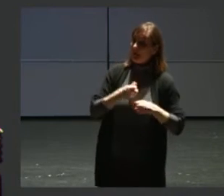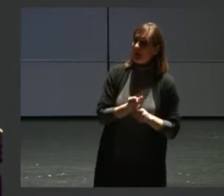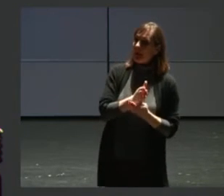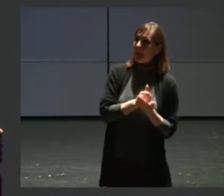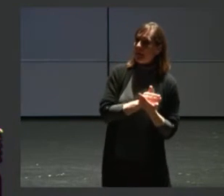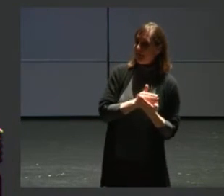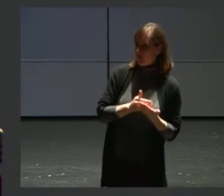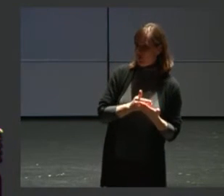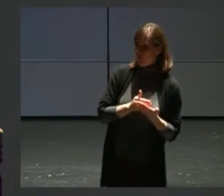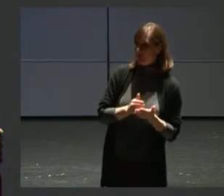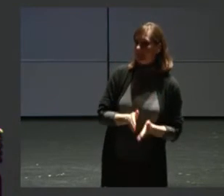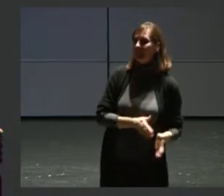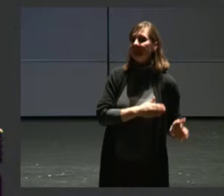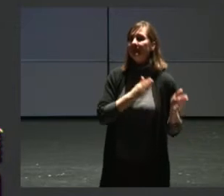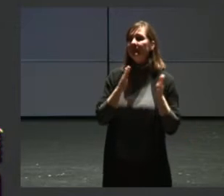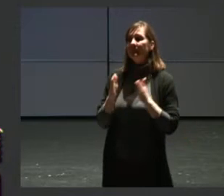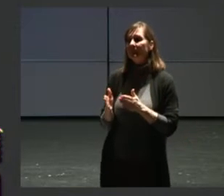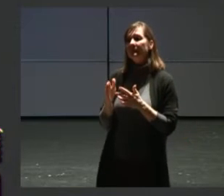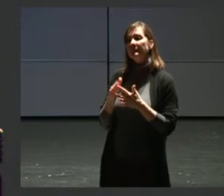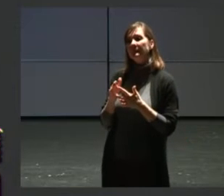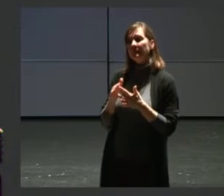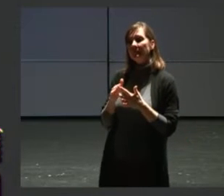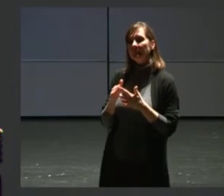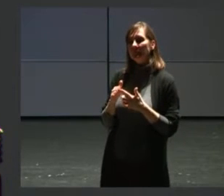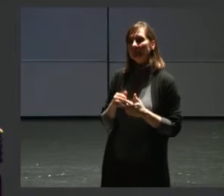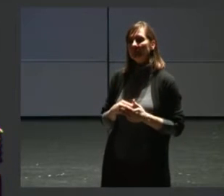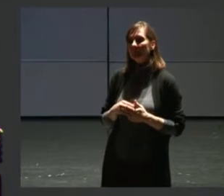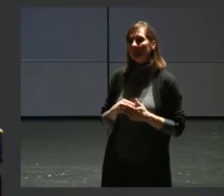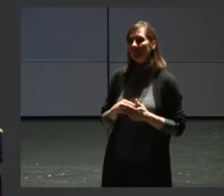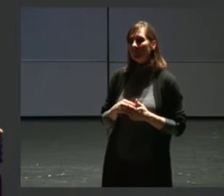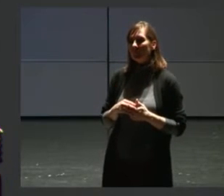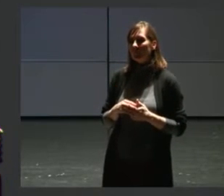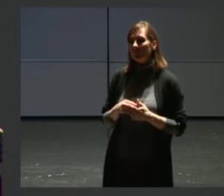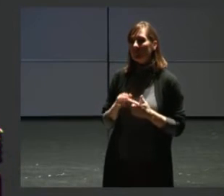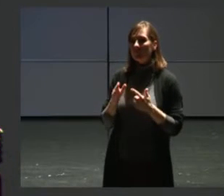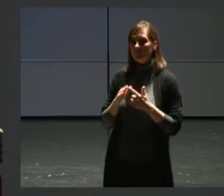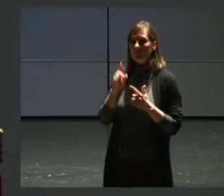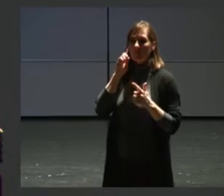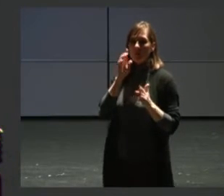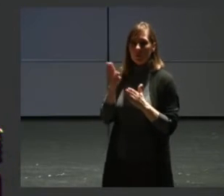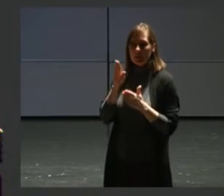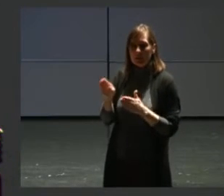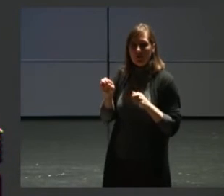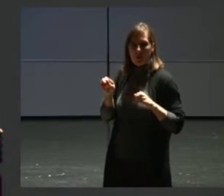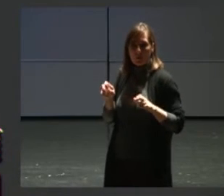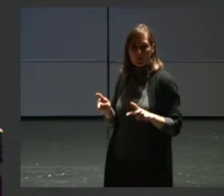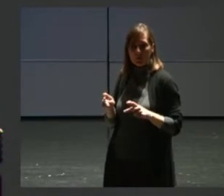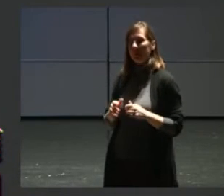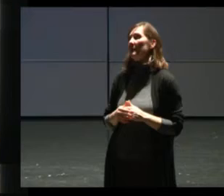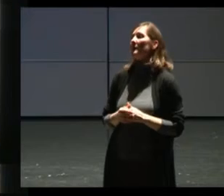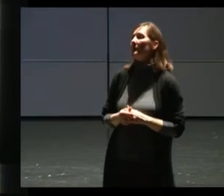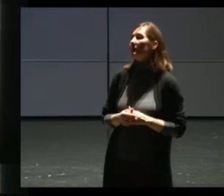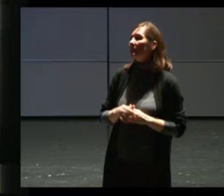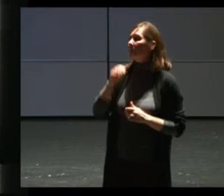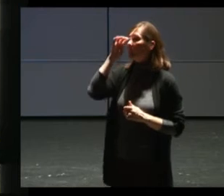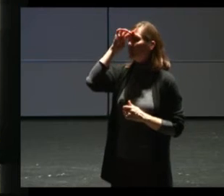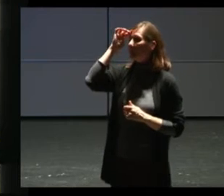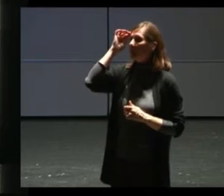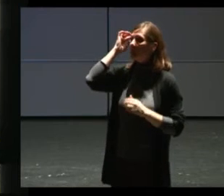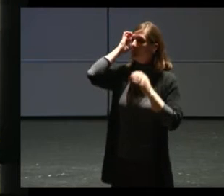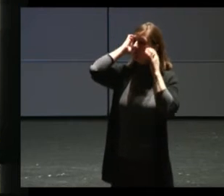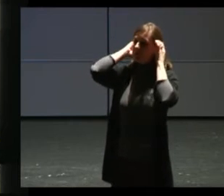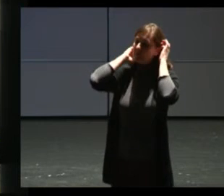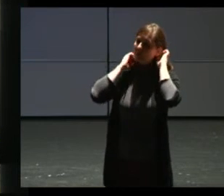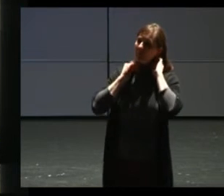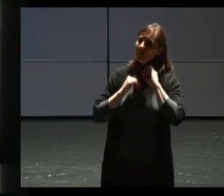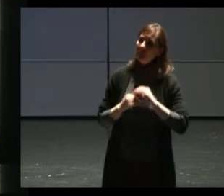Moving into the second building block, looking at this in terms of strategic opportunities, originally in November, I had